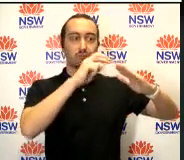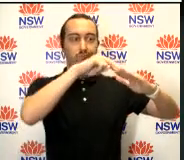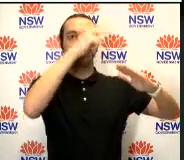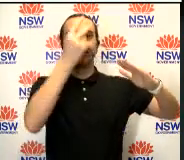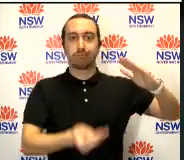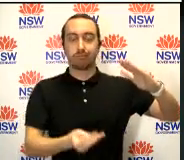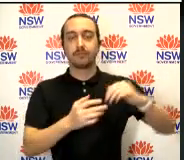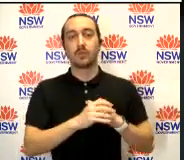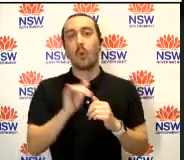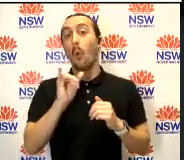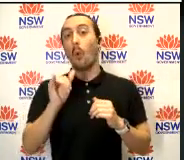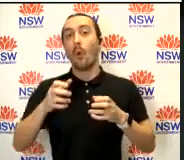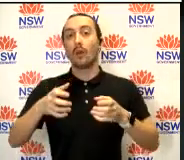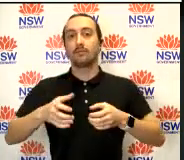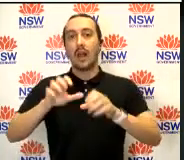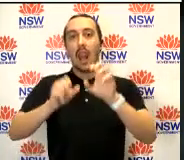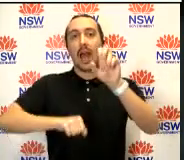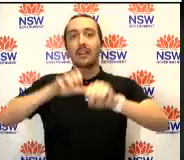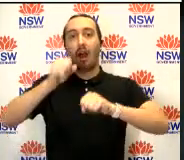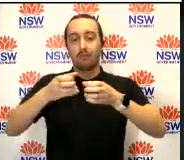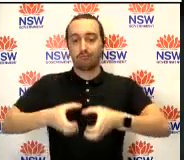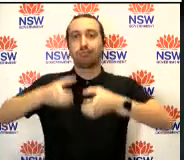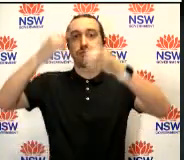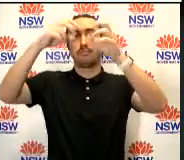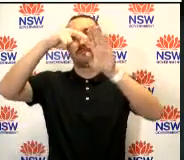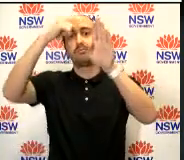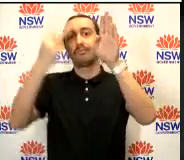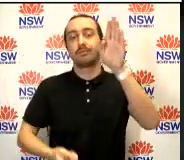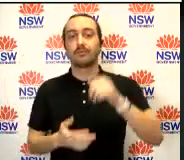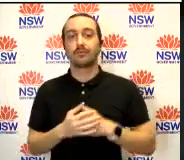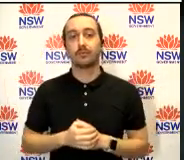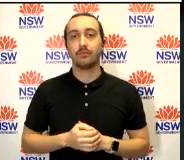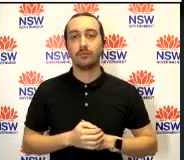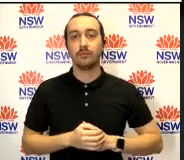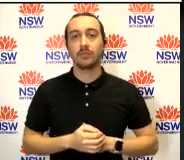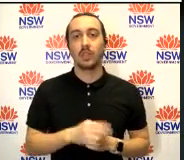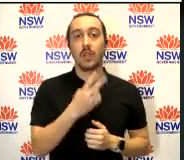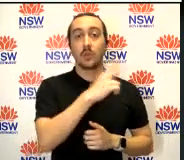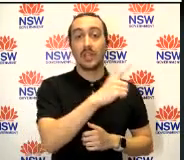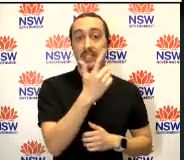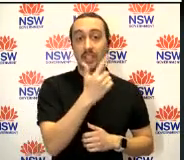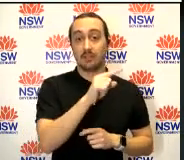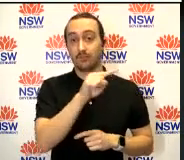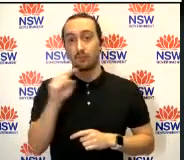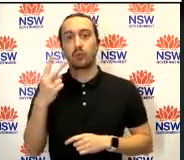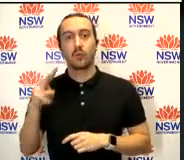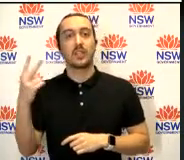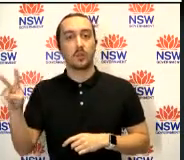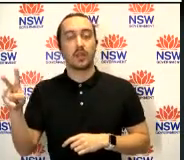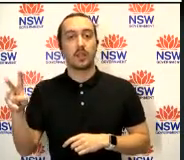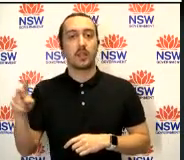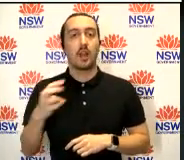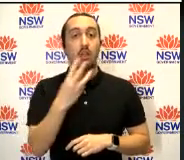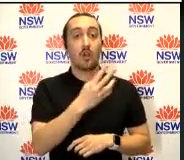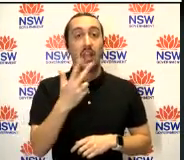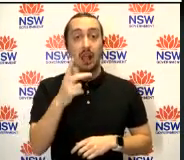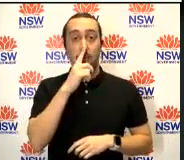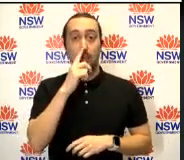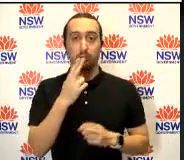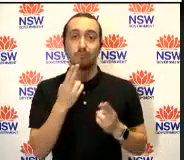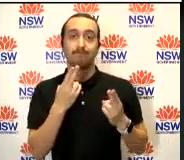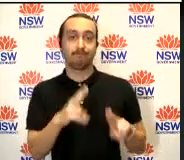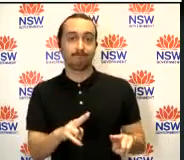Between the period of 2017 and 2020, 38 people have lost their lives, which falls from heights was